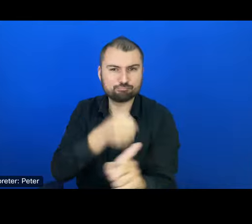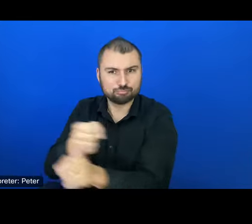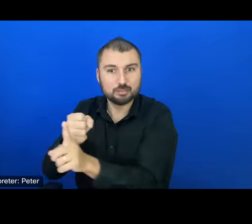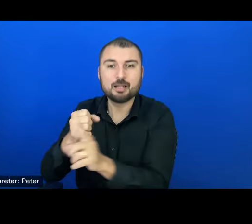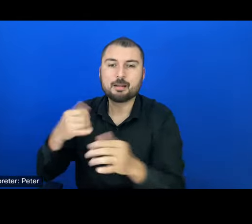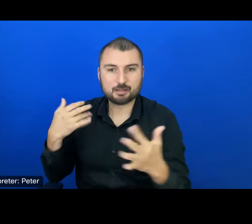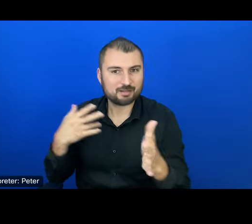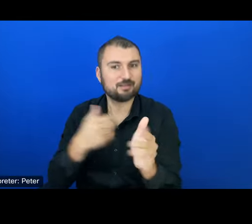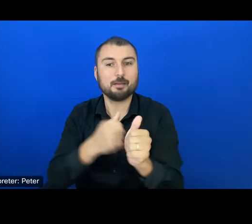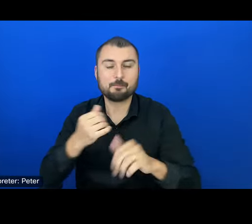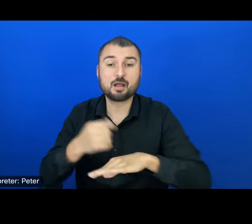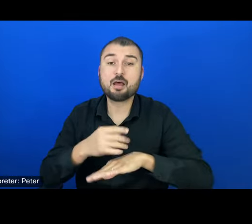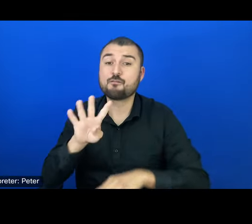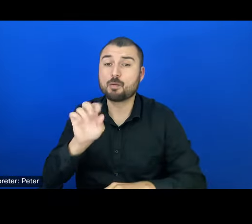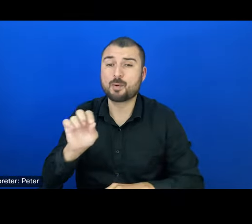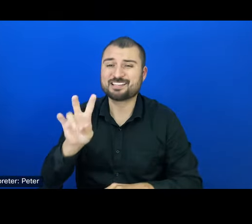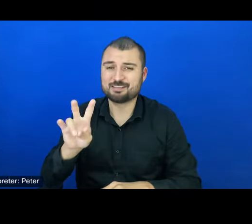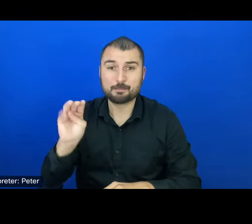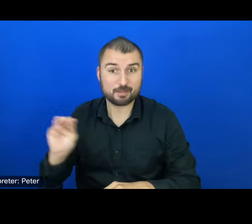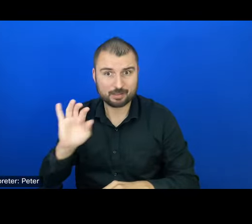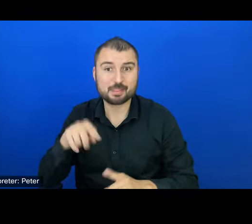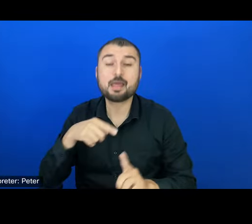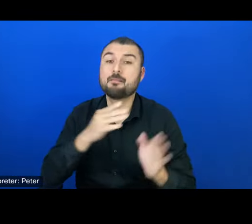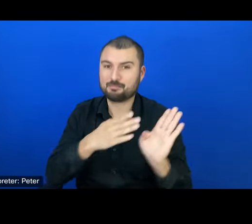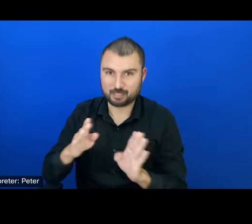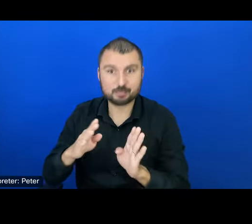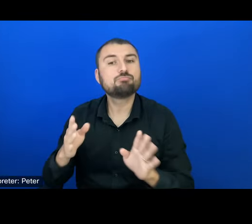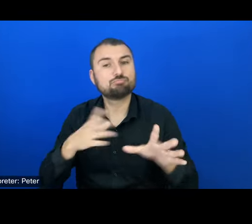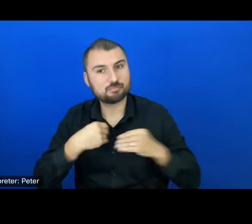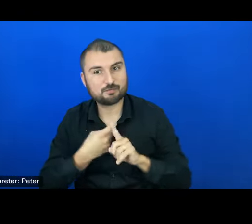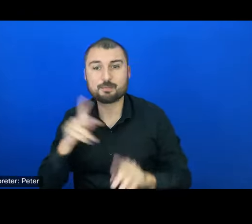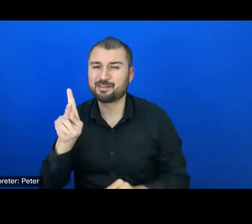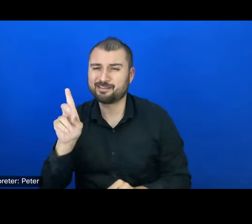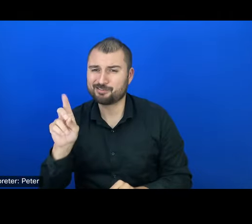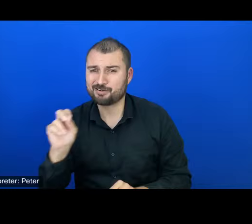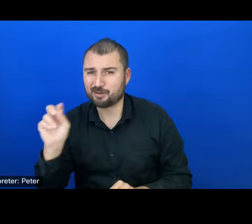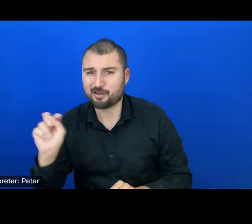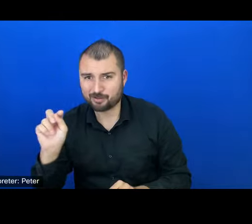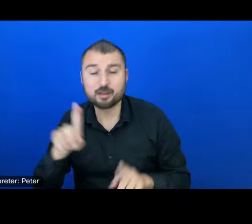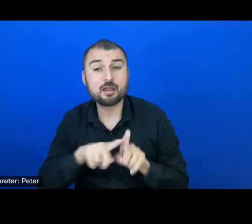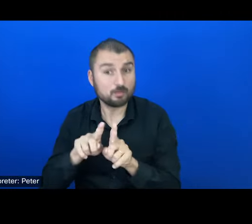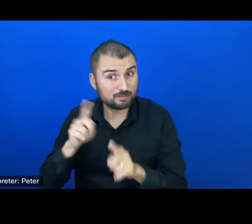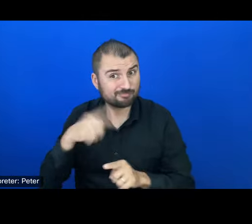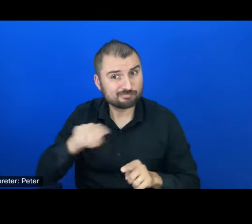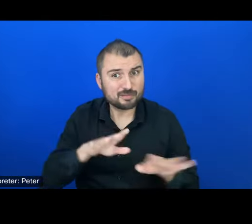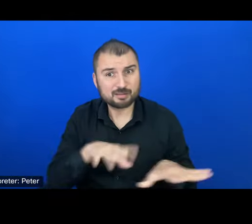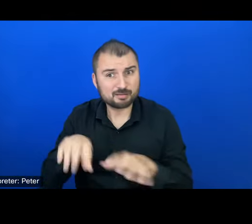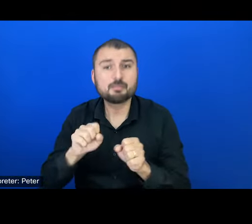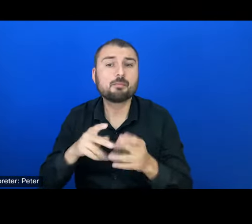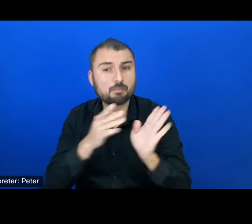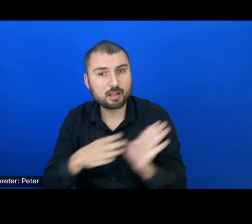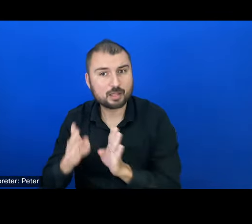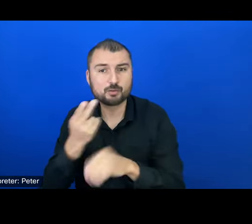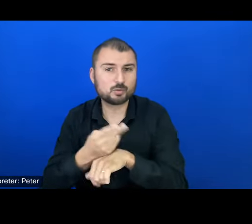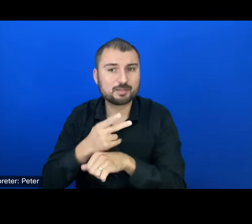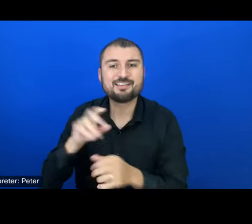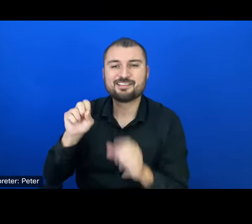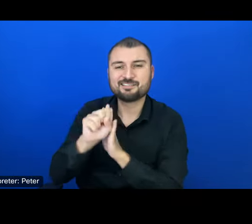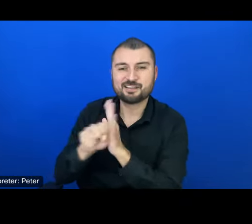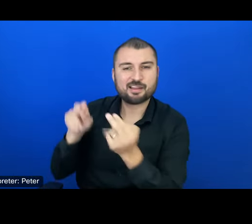cost of $4.7 million. That plan was endorsed by KDOT. And they endorsed a plan utilizing state highway funds